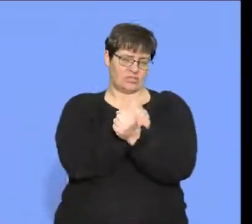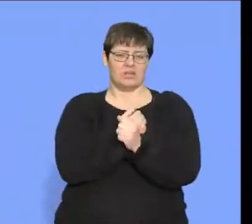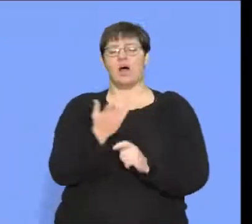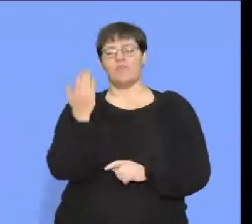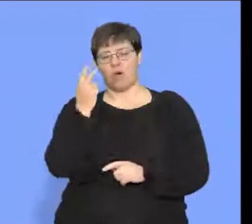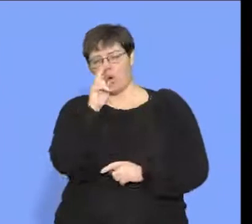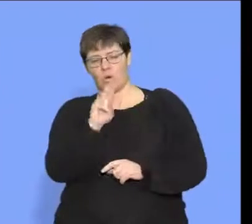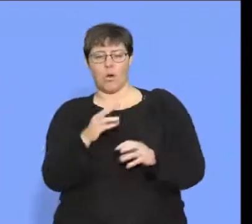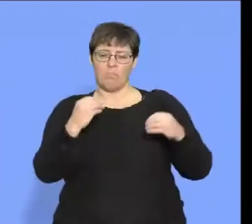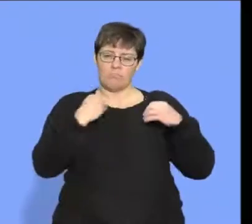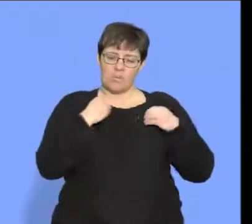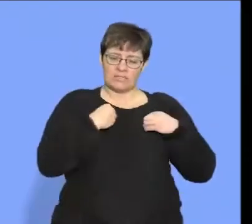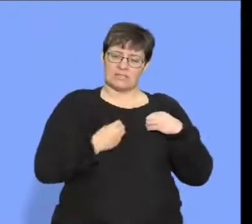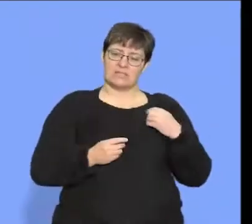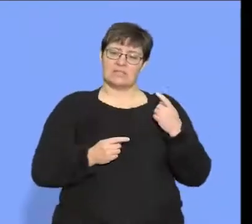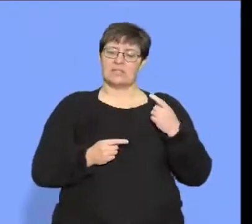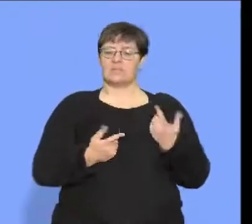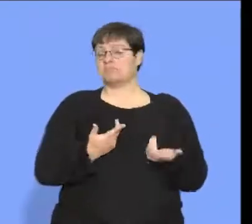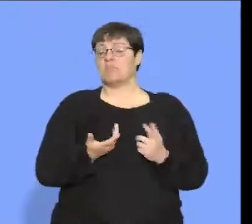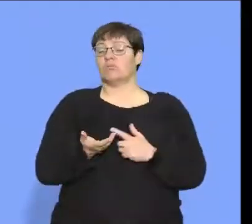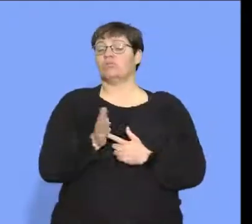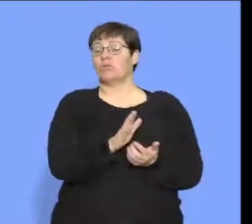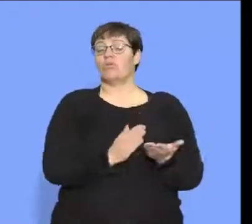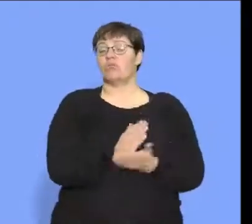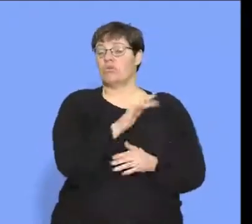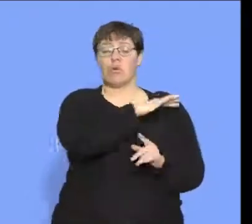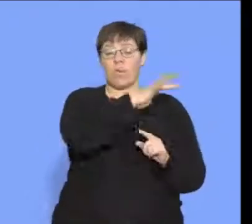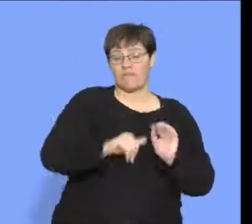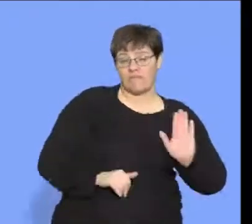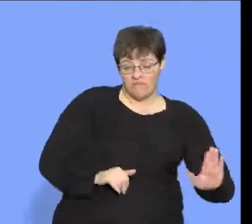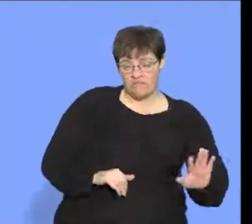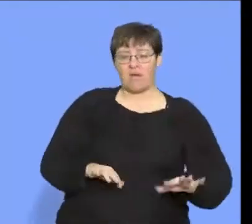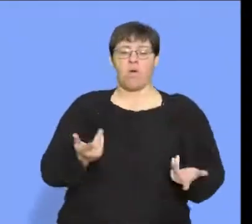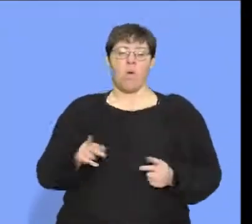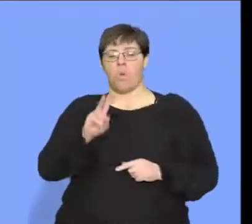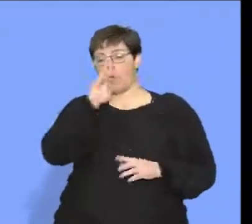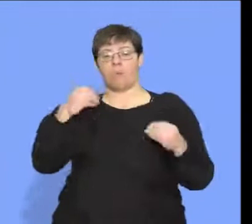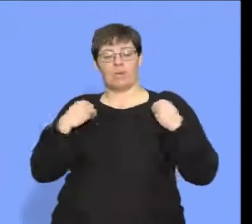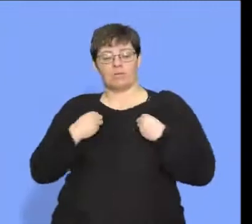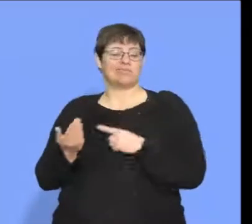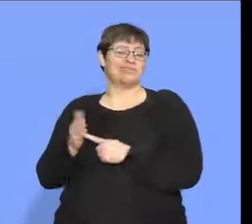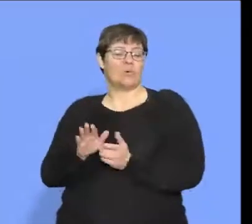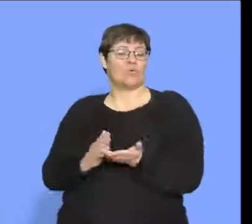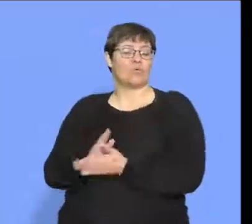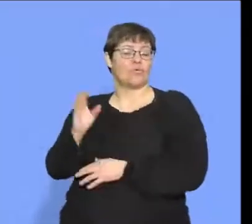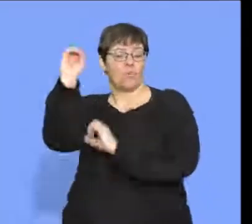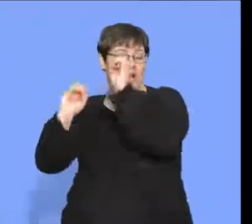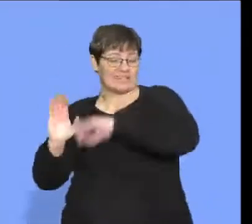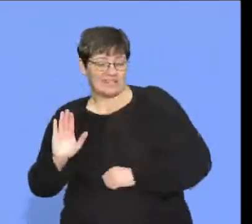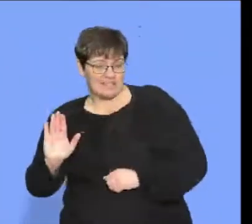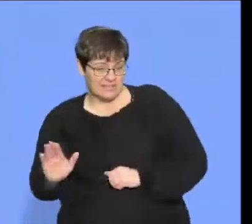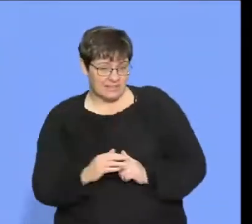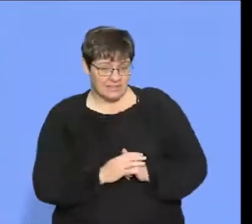radiation. As before, we have looked at the properties that it exhibits like waves. We've looked at the